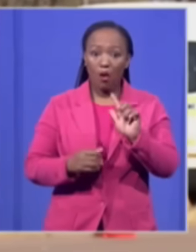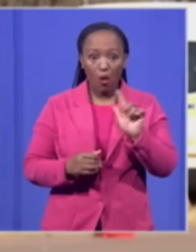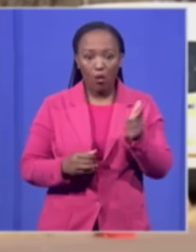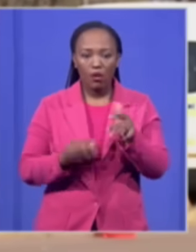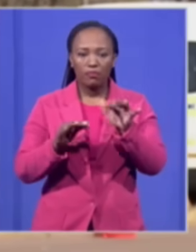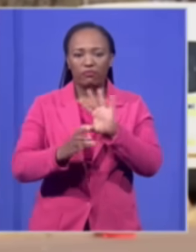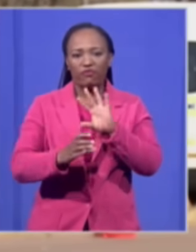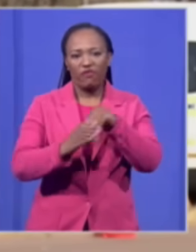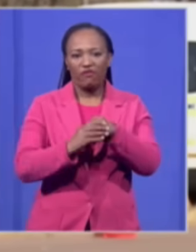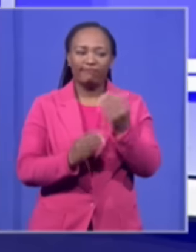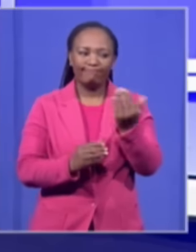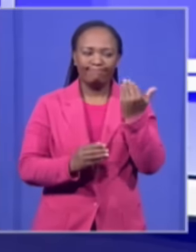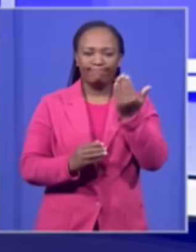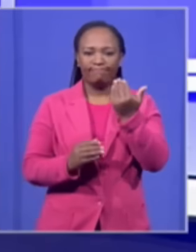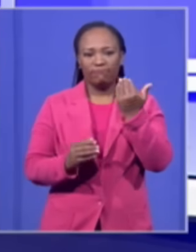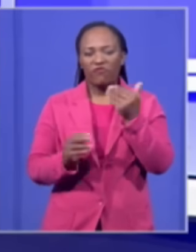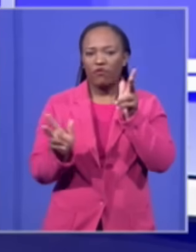players.